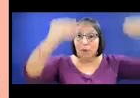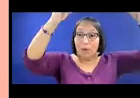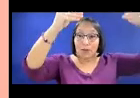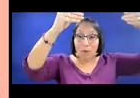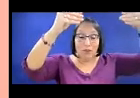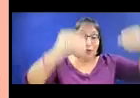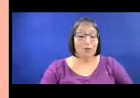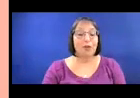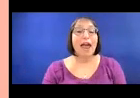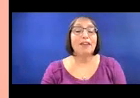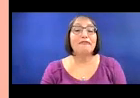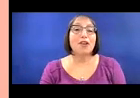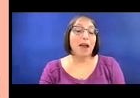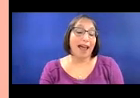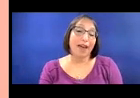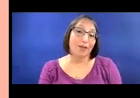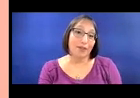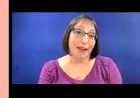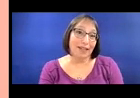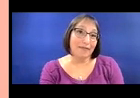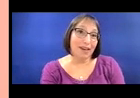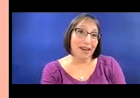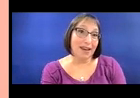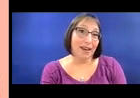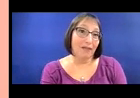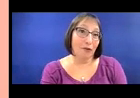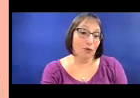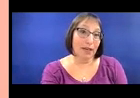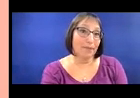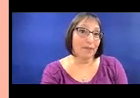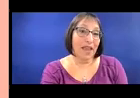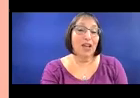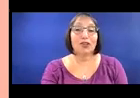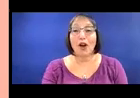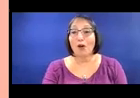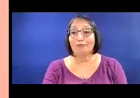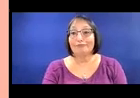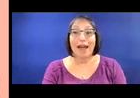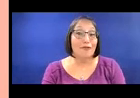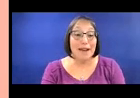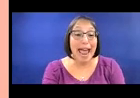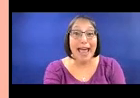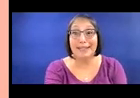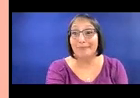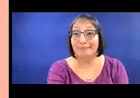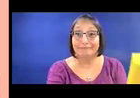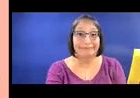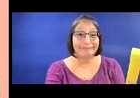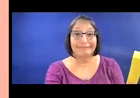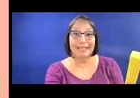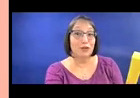show each other. So, I had to figure out how to do this activity virtually. So, not everyone has